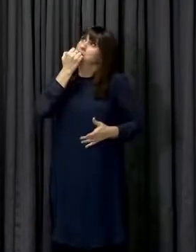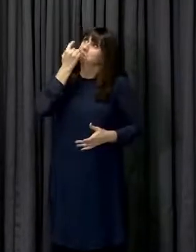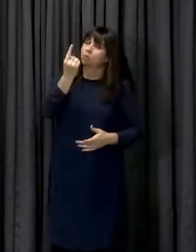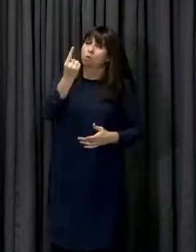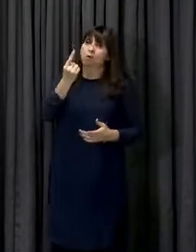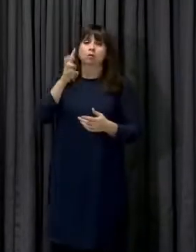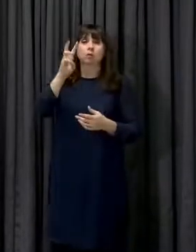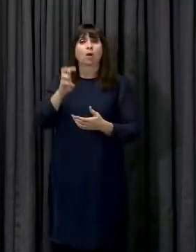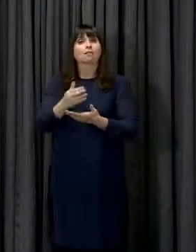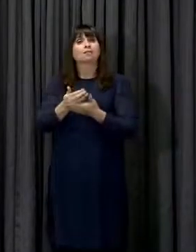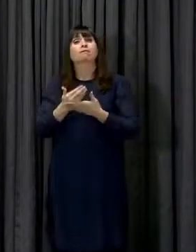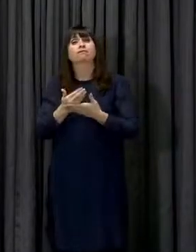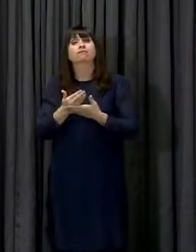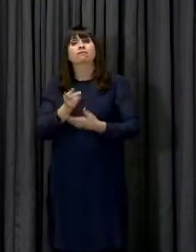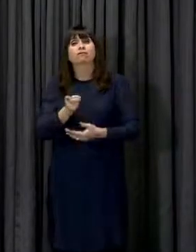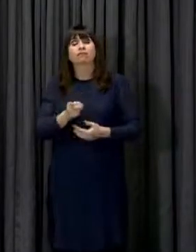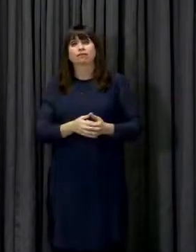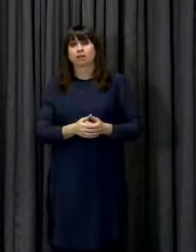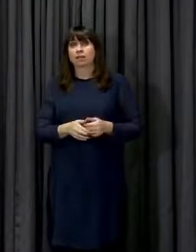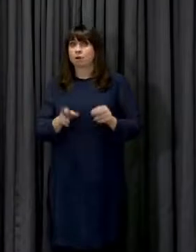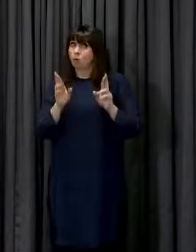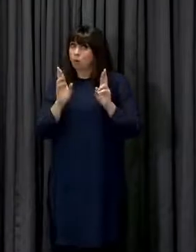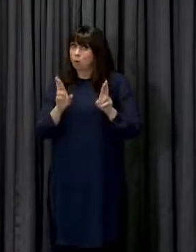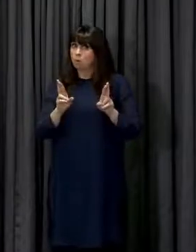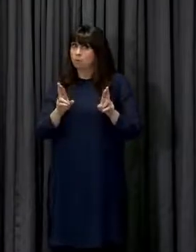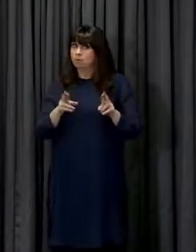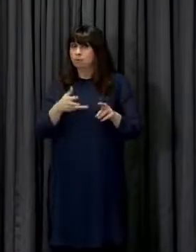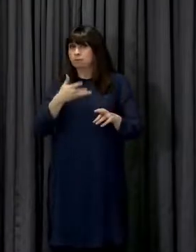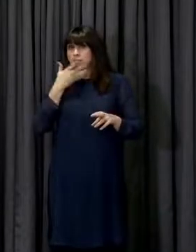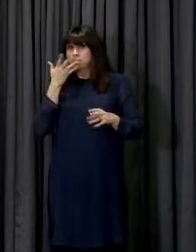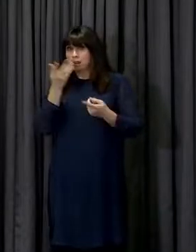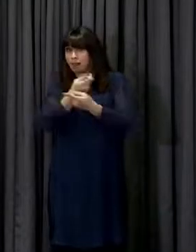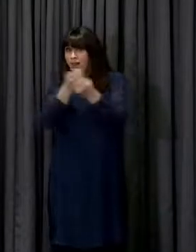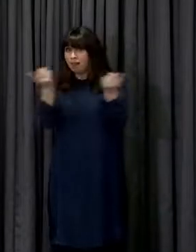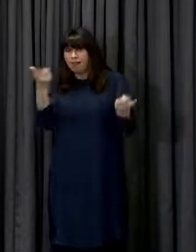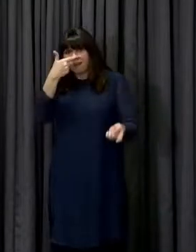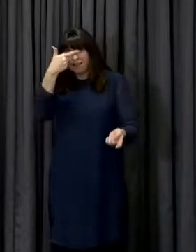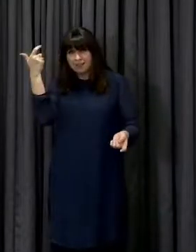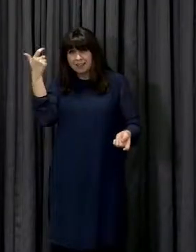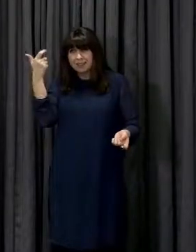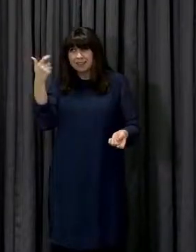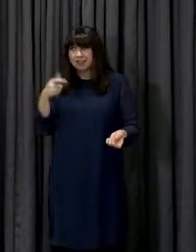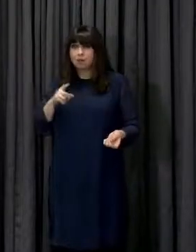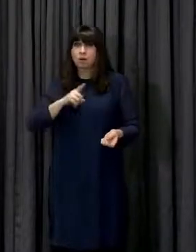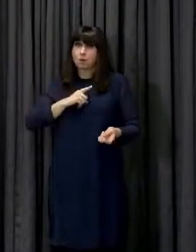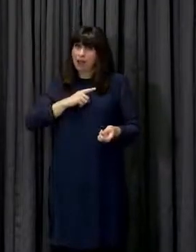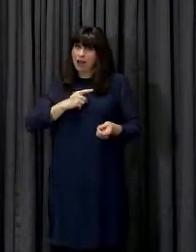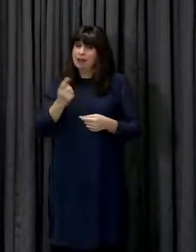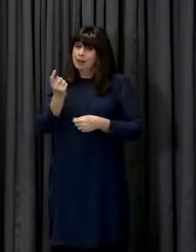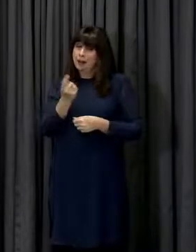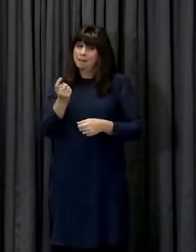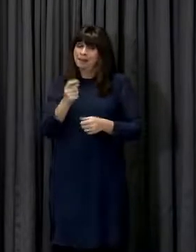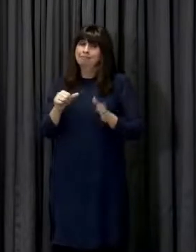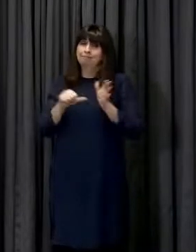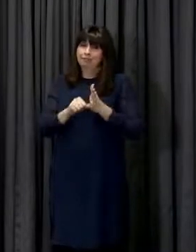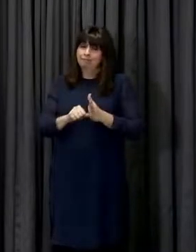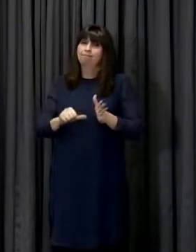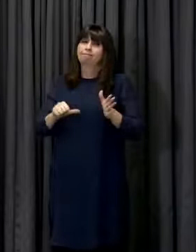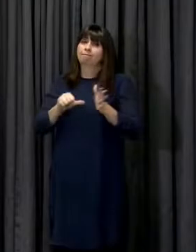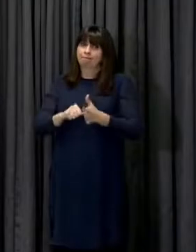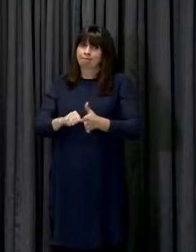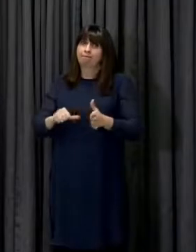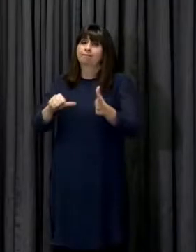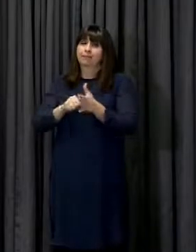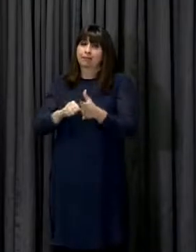in Wales safe. I hope that most members of the public understand that, as we will need to make many more difficult choices in the